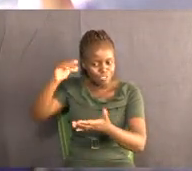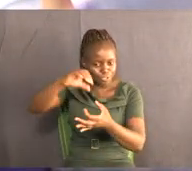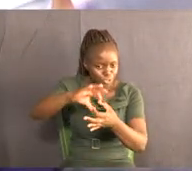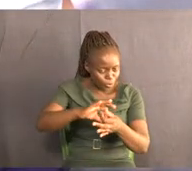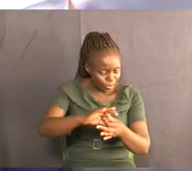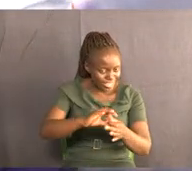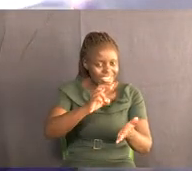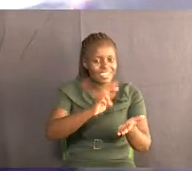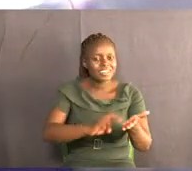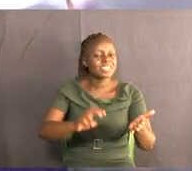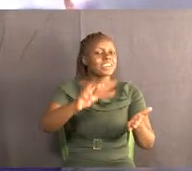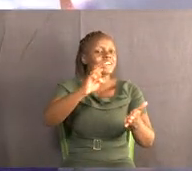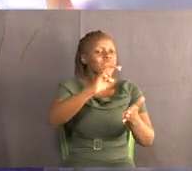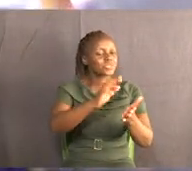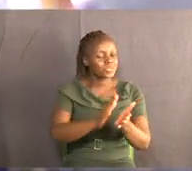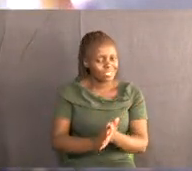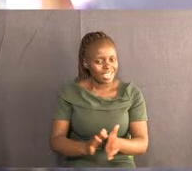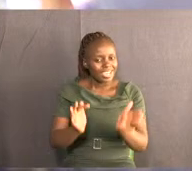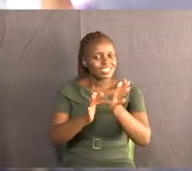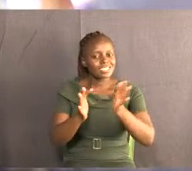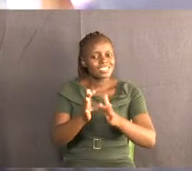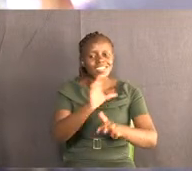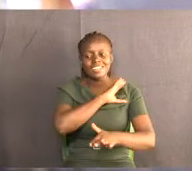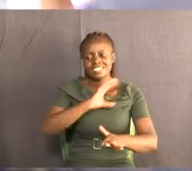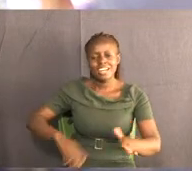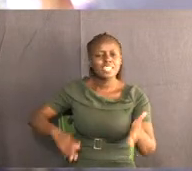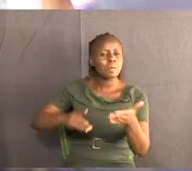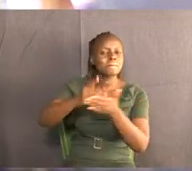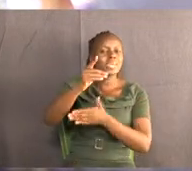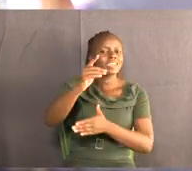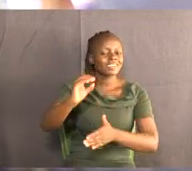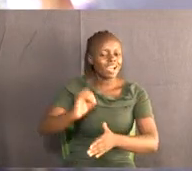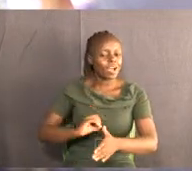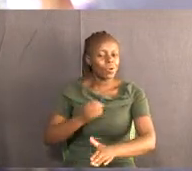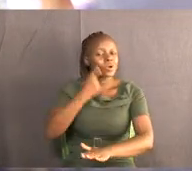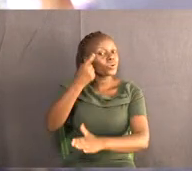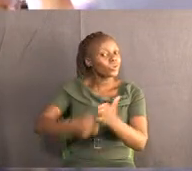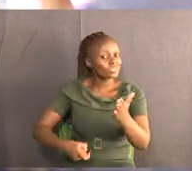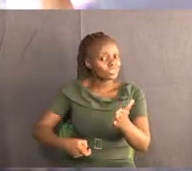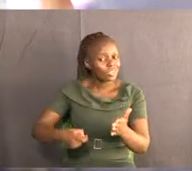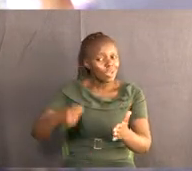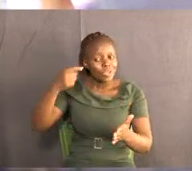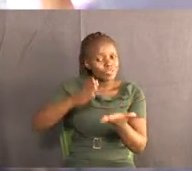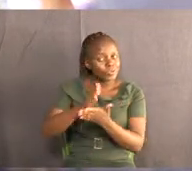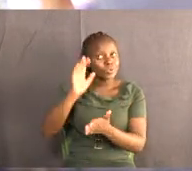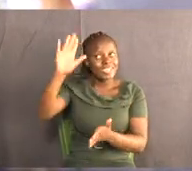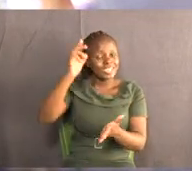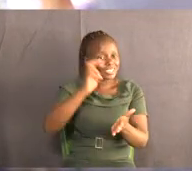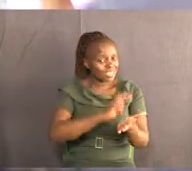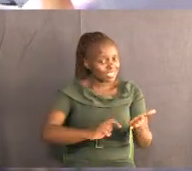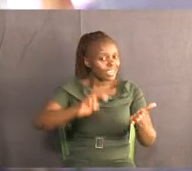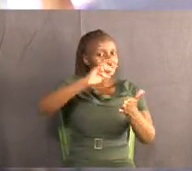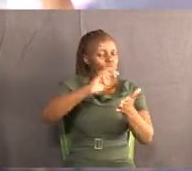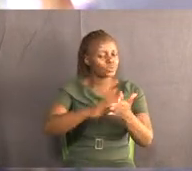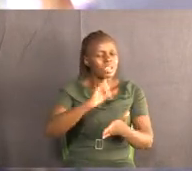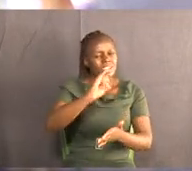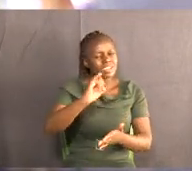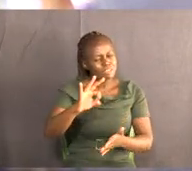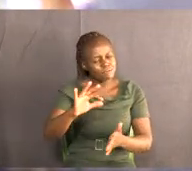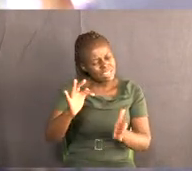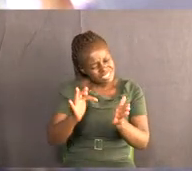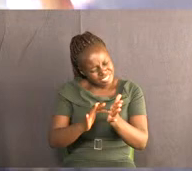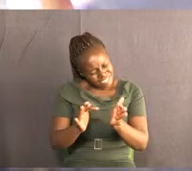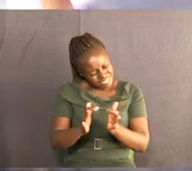has paid our admission fee to the resurrection. His resurrection, the resurrection of Jesus Christ. If Jesus Christ